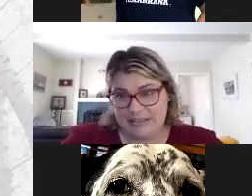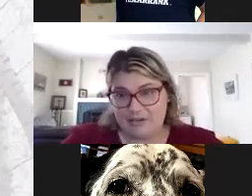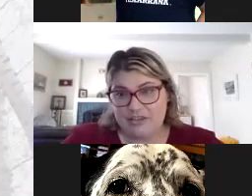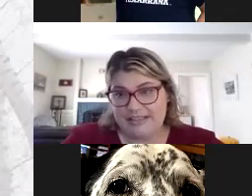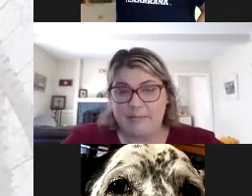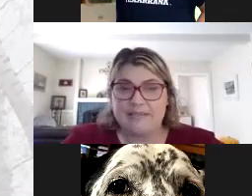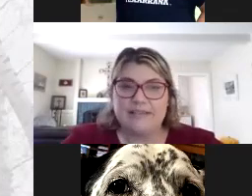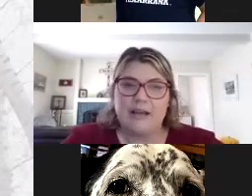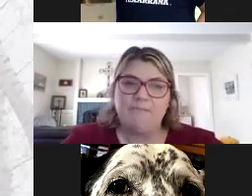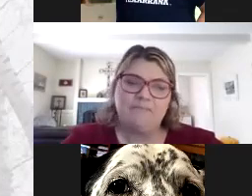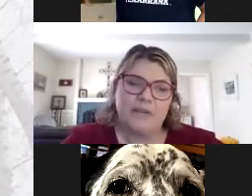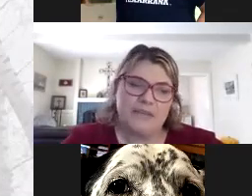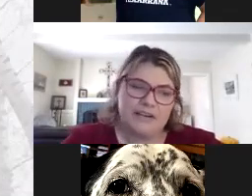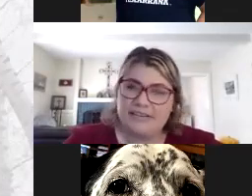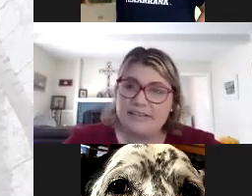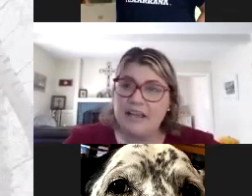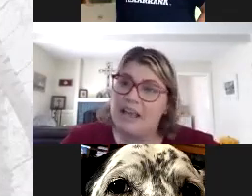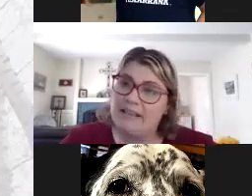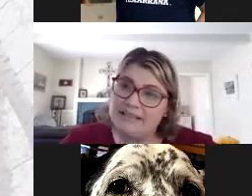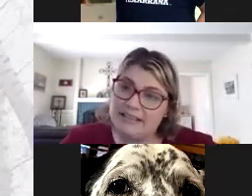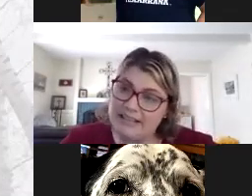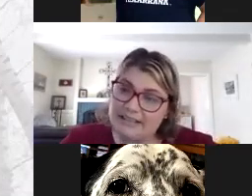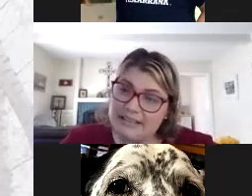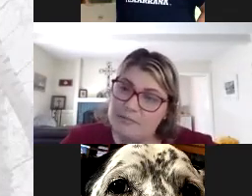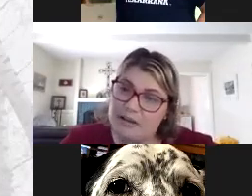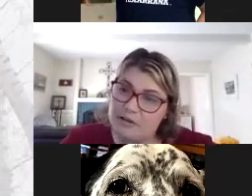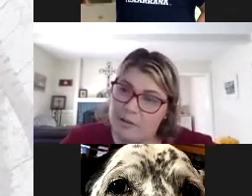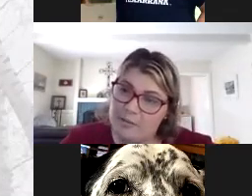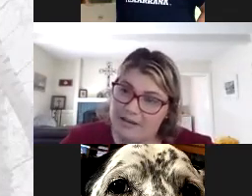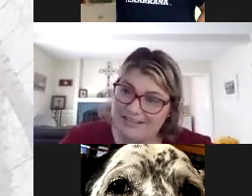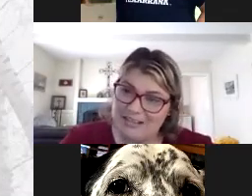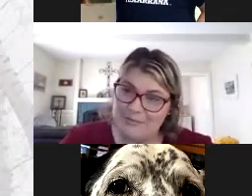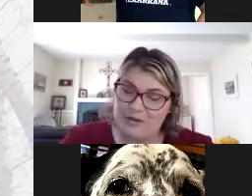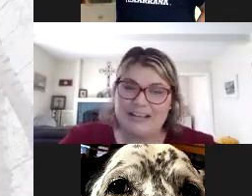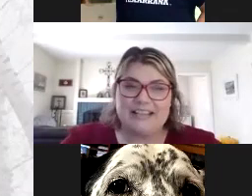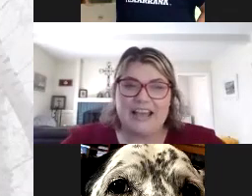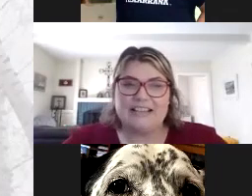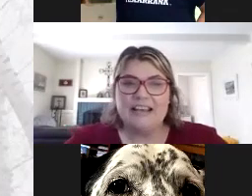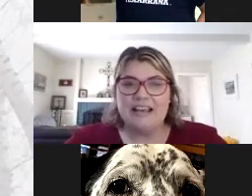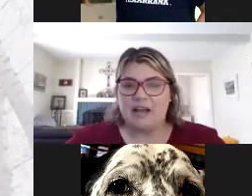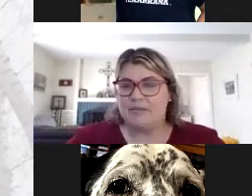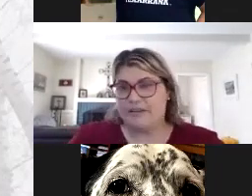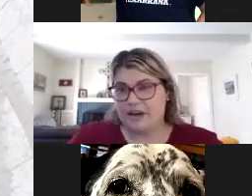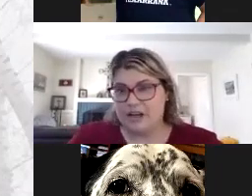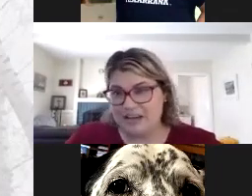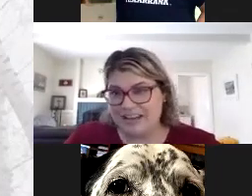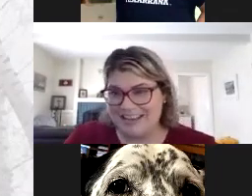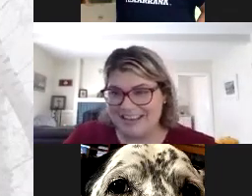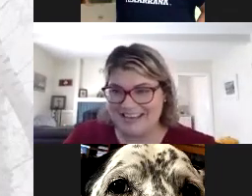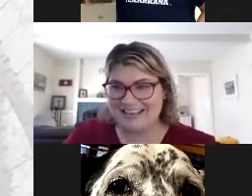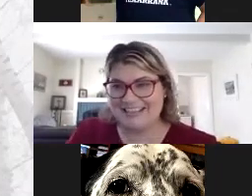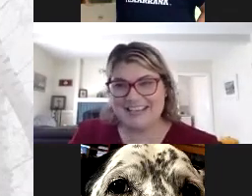the divergence happens. But there is at least consensus among the Republicans and the Democrats that the